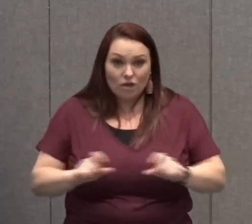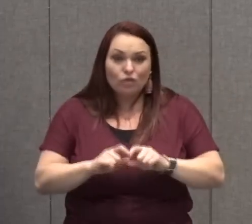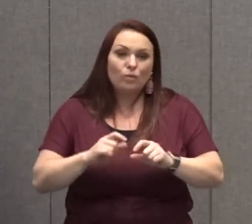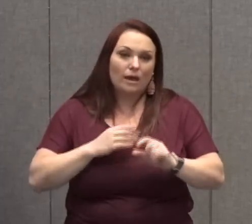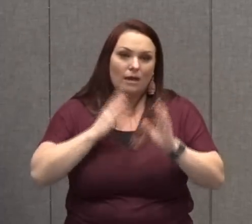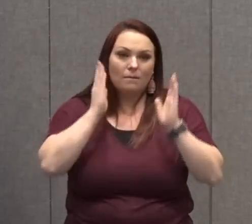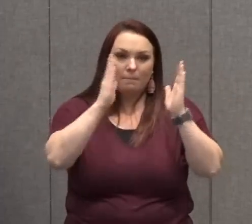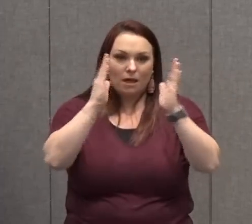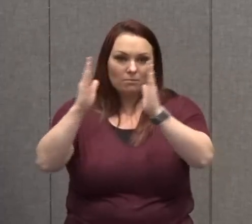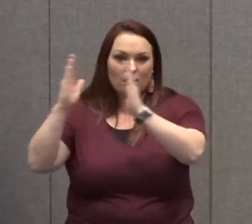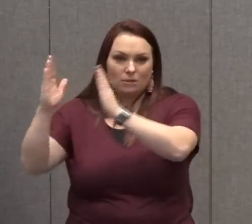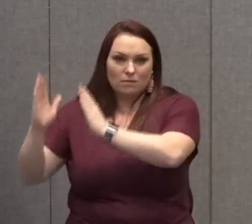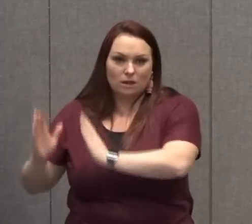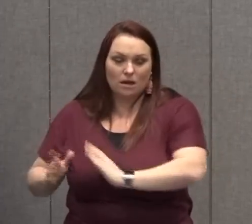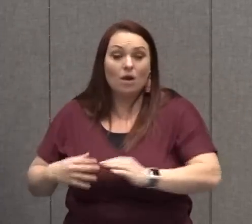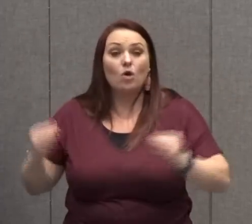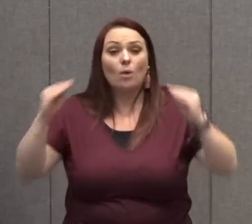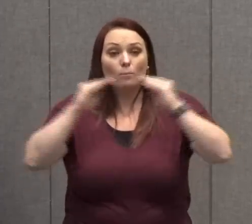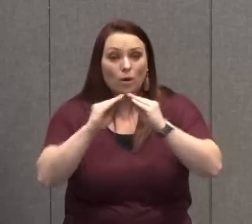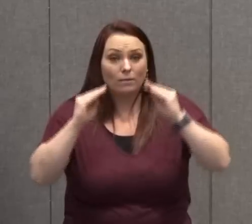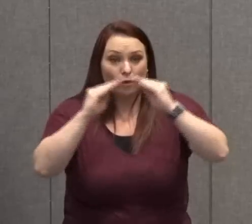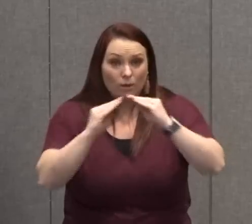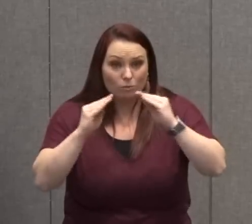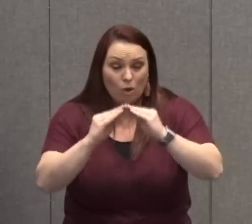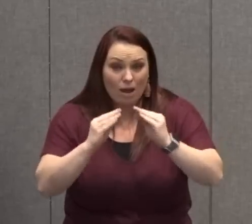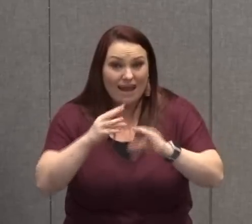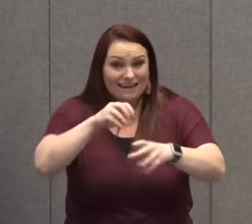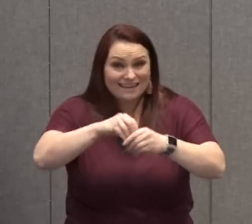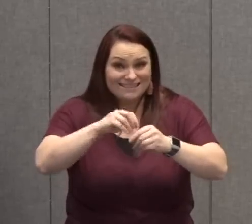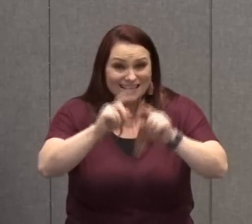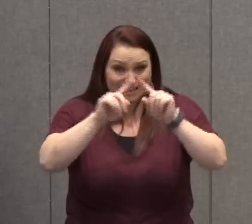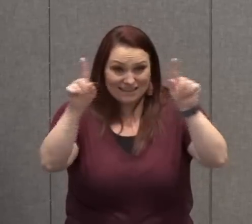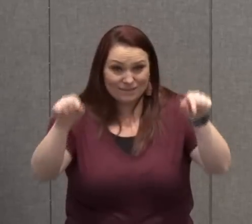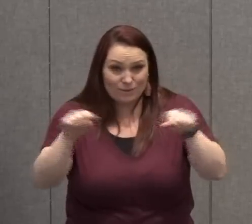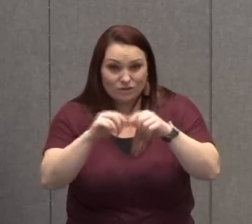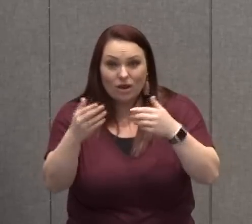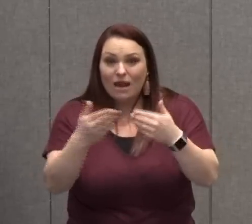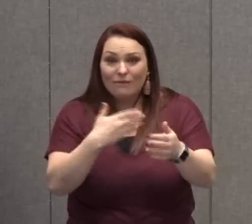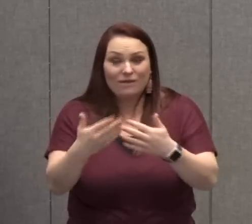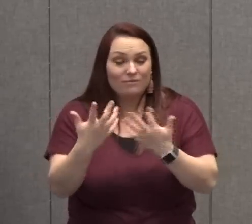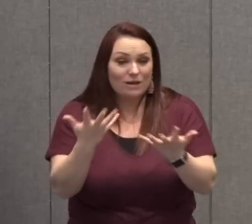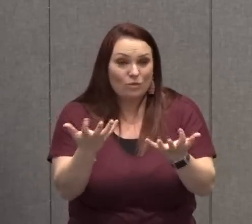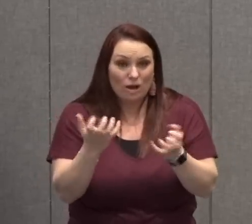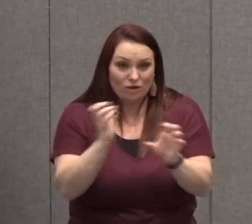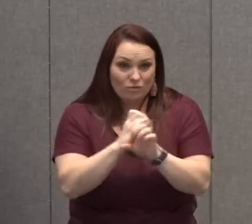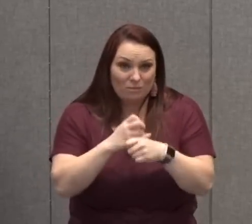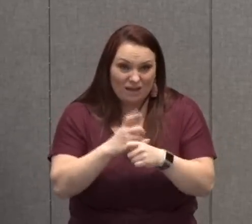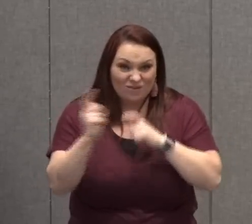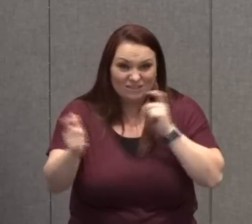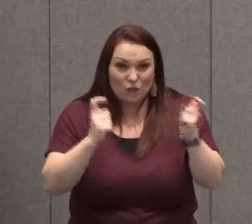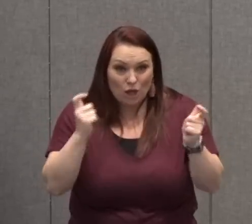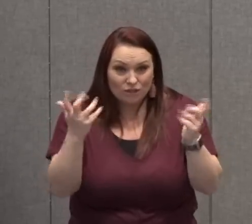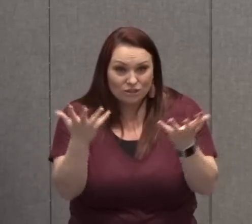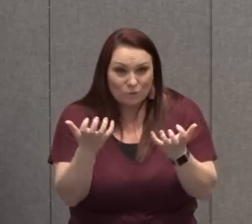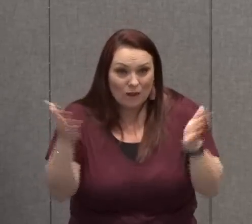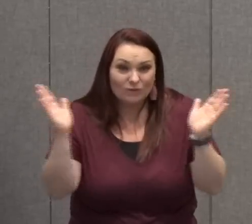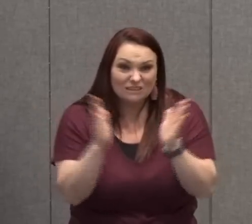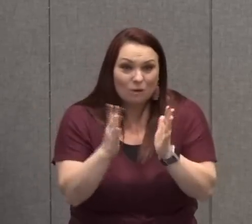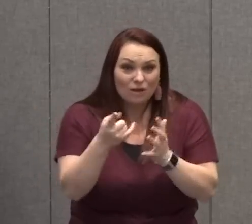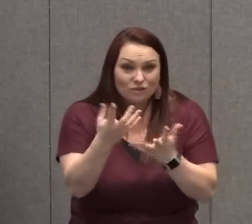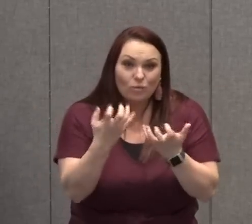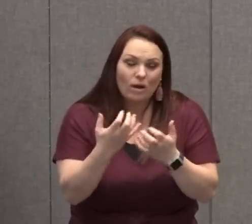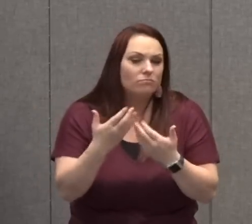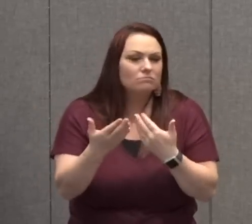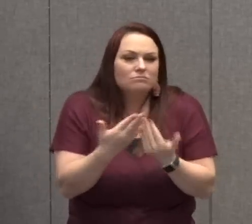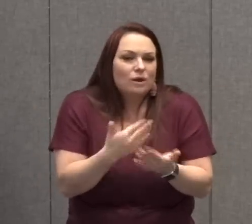some more now inside these squares however many you want to make you can make these as large as you want or as small as you want as many questions it's your